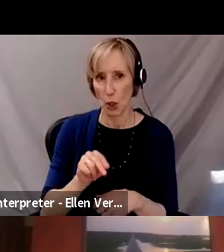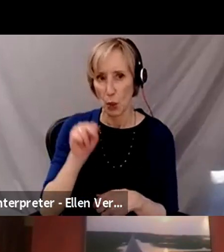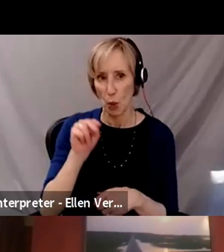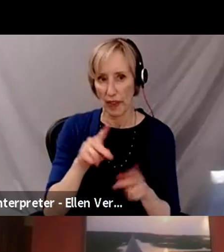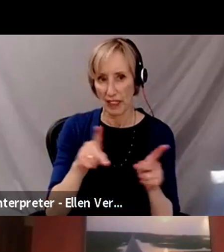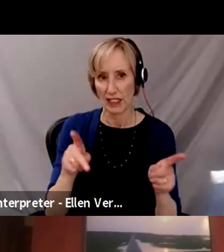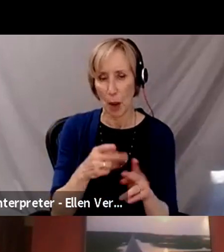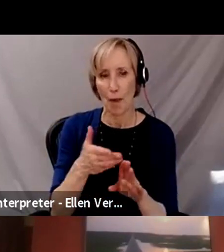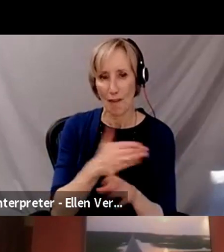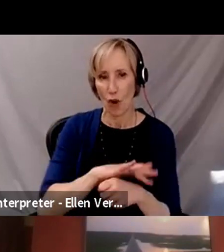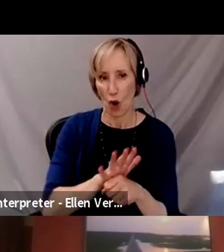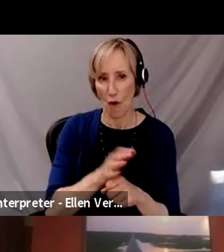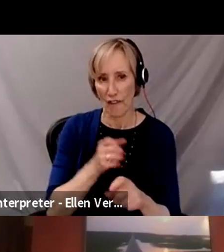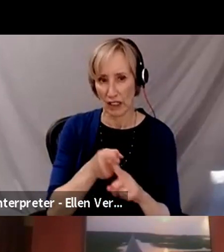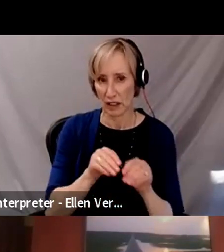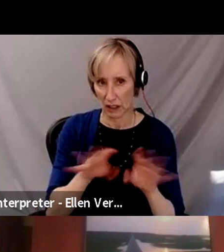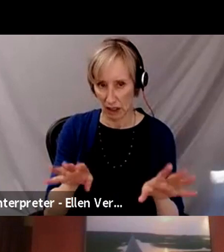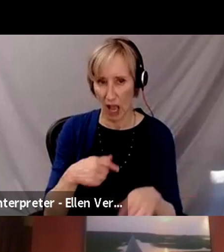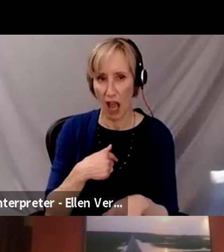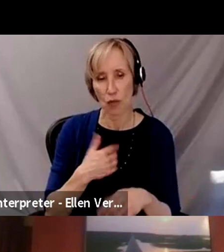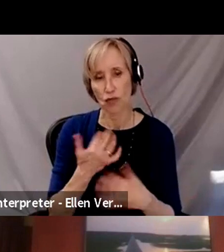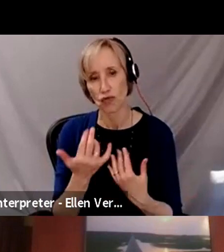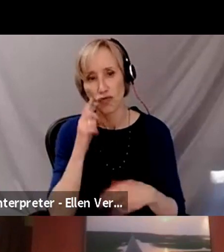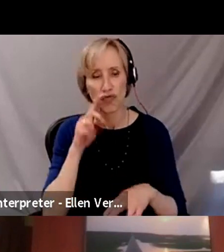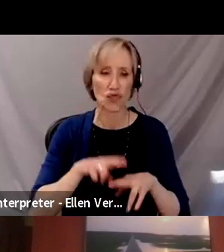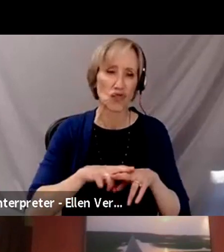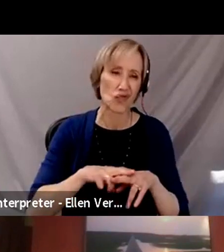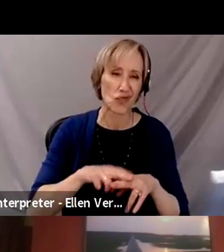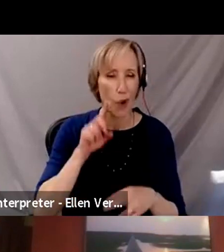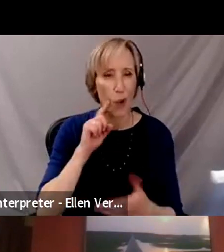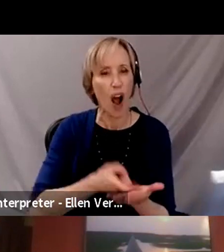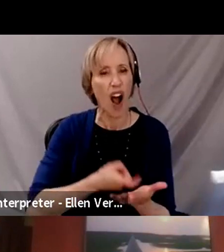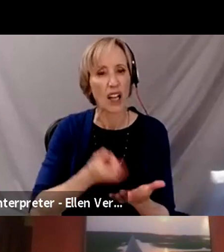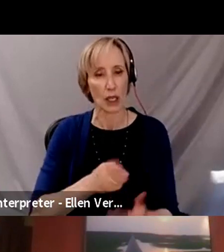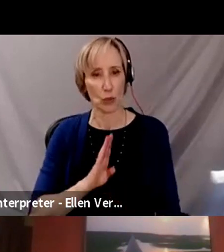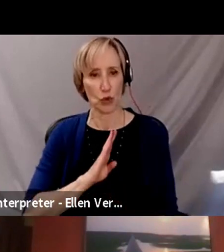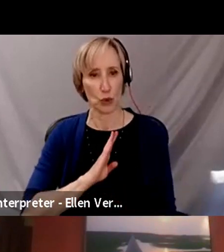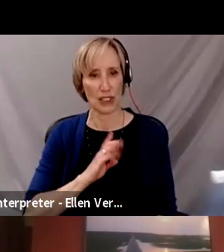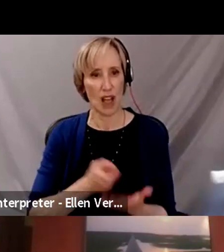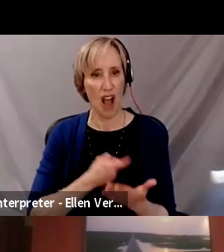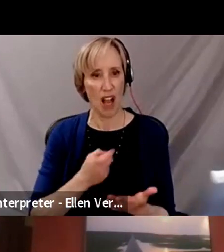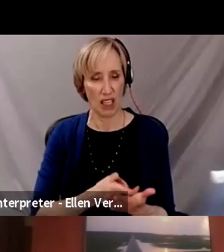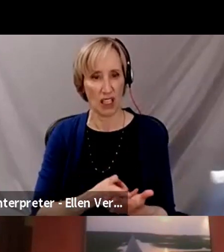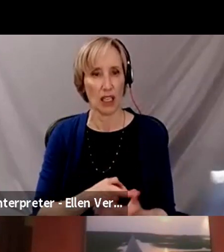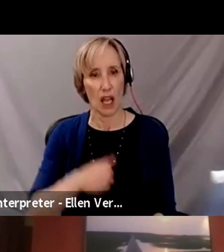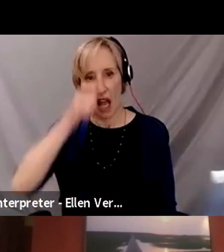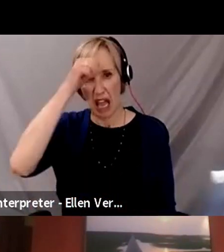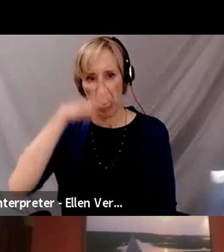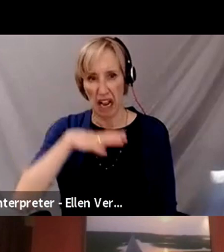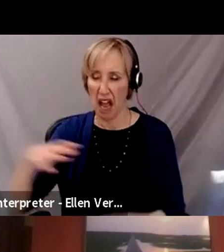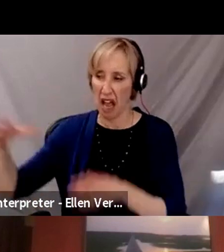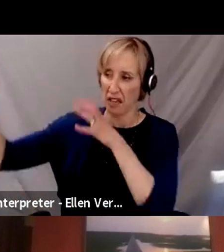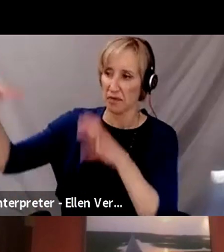pandemic began, and there was a hockey game, and during the break, these guys were calling each other